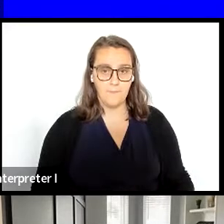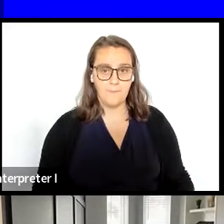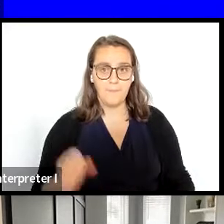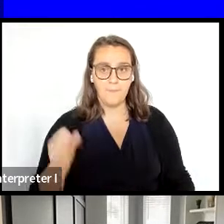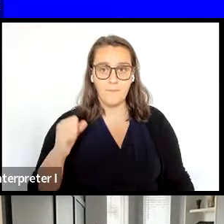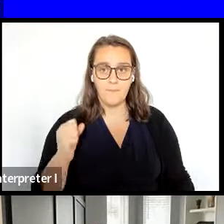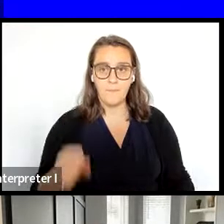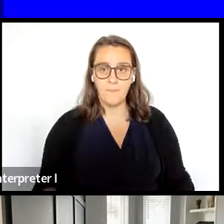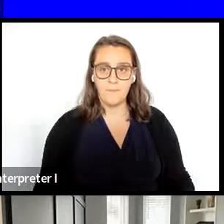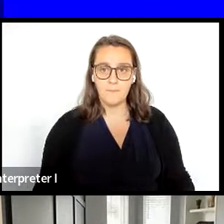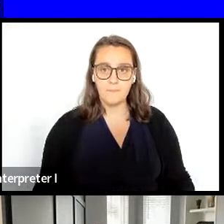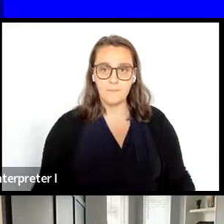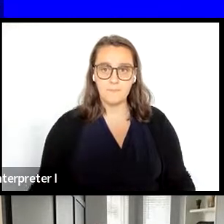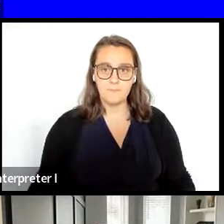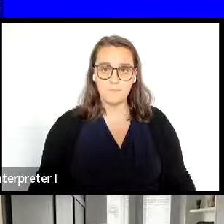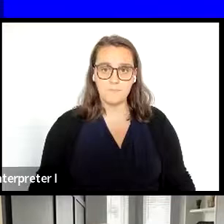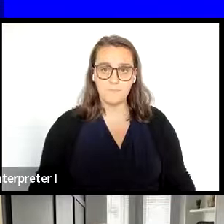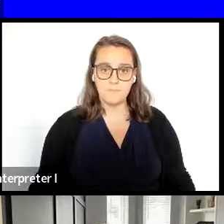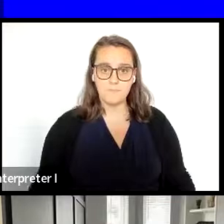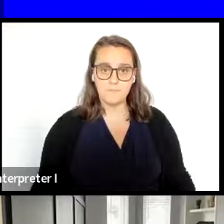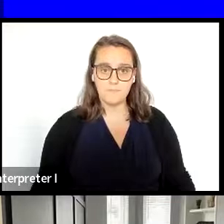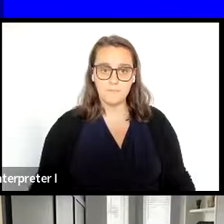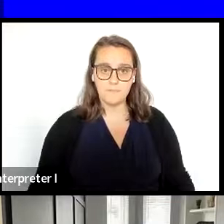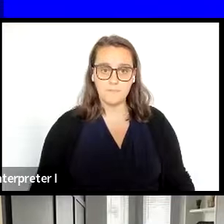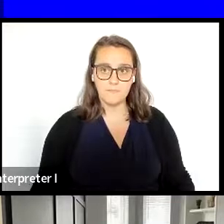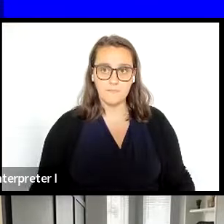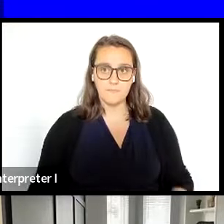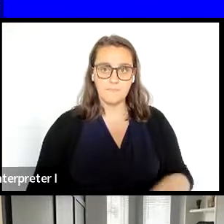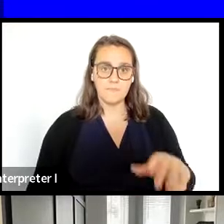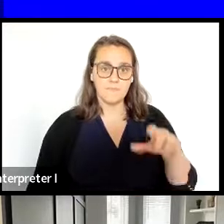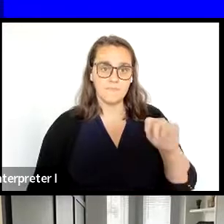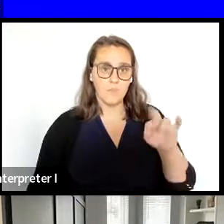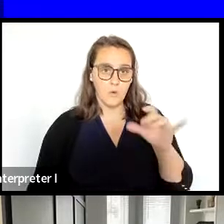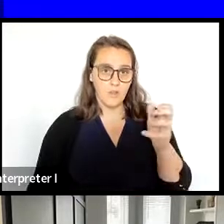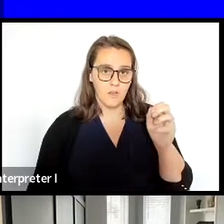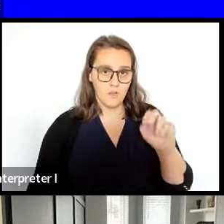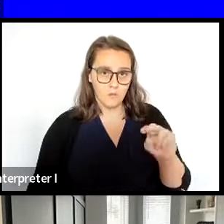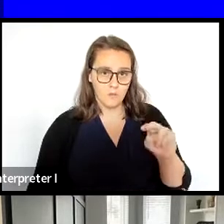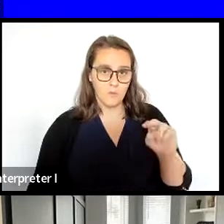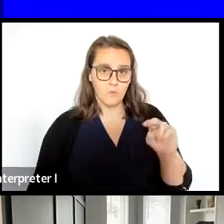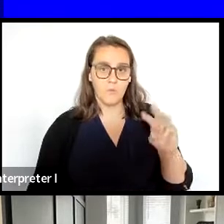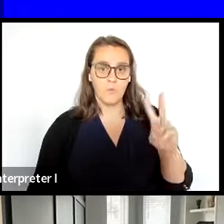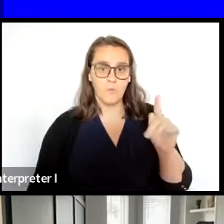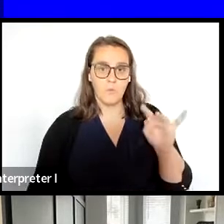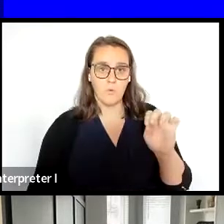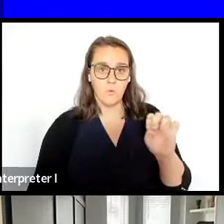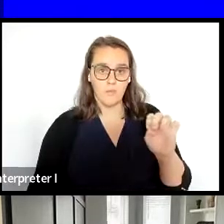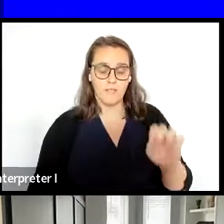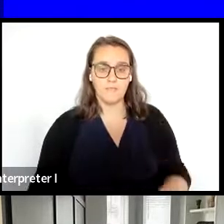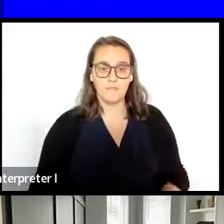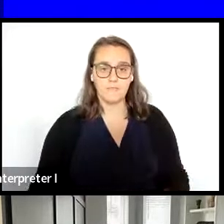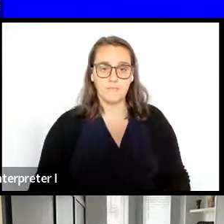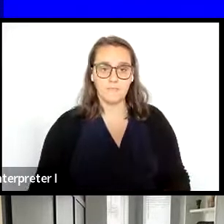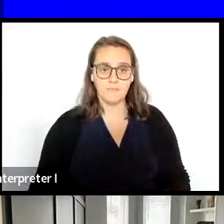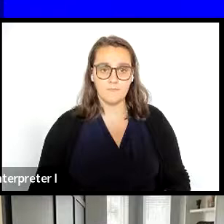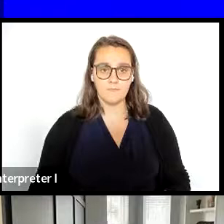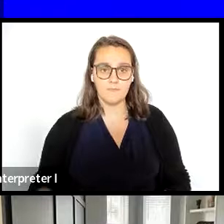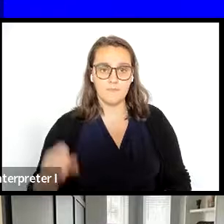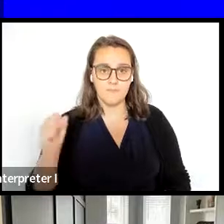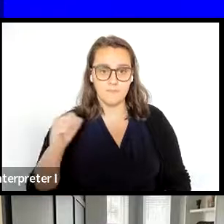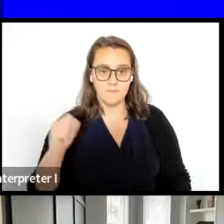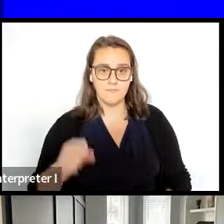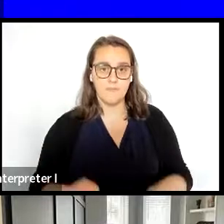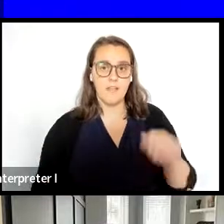Yes. Councilmember Robert White votes yes. Councilmember Trahan White. Yes. Councilmember Trahan White votes yes. Councilmember